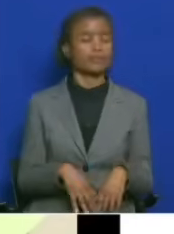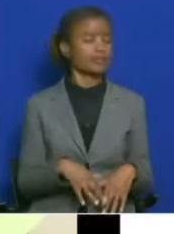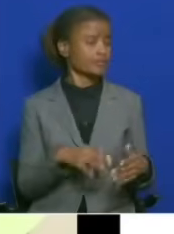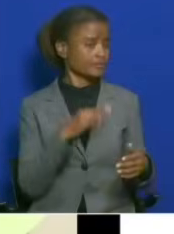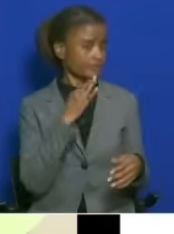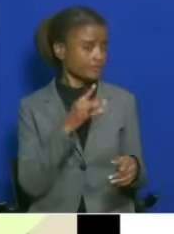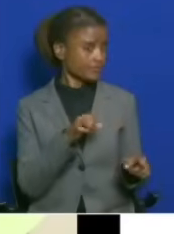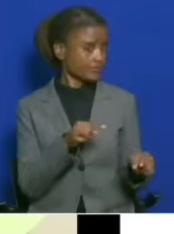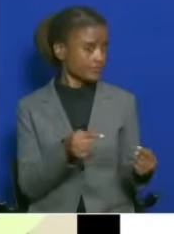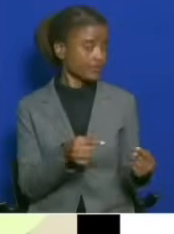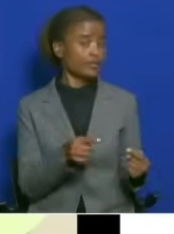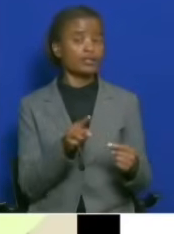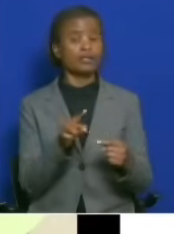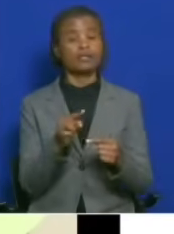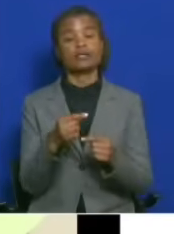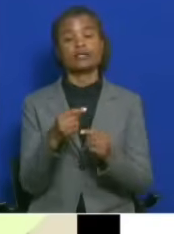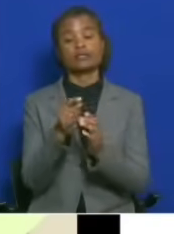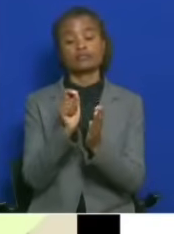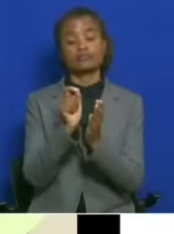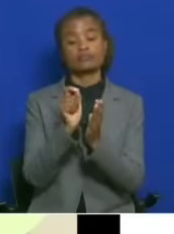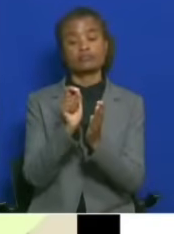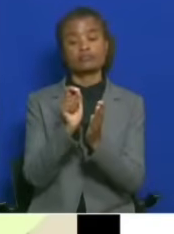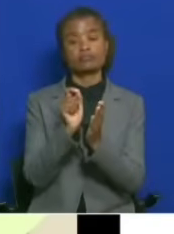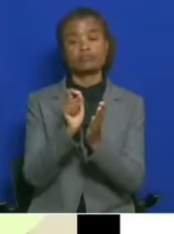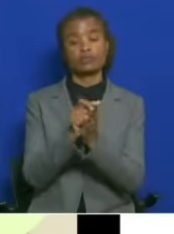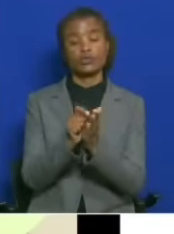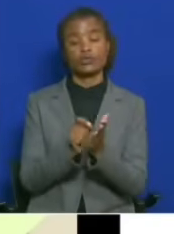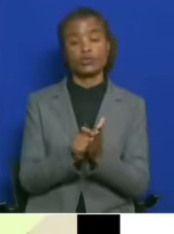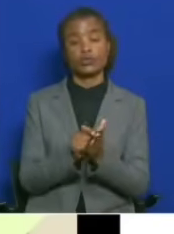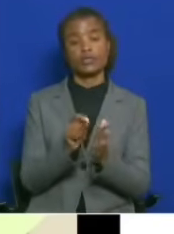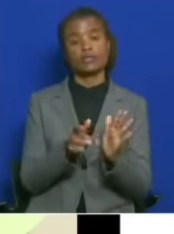note, page 5164 and page